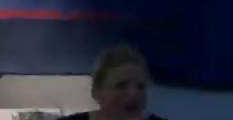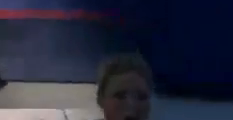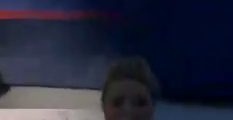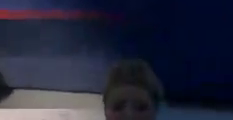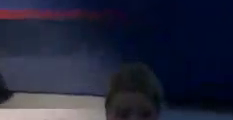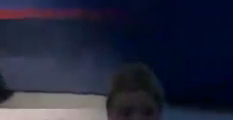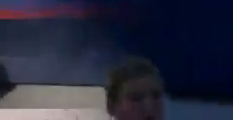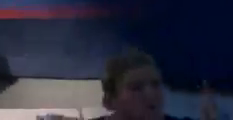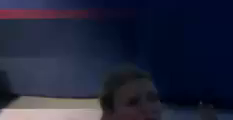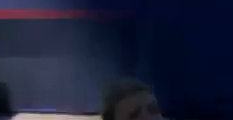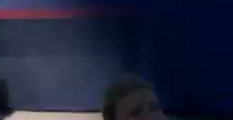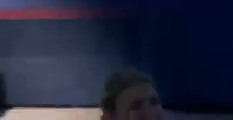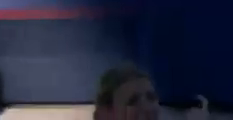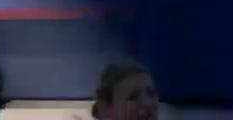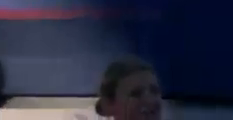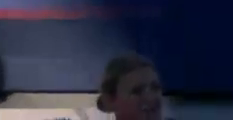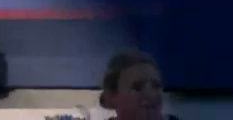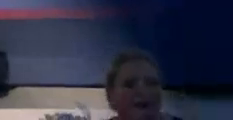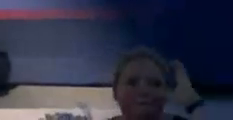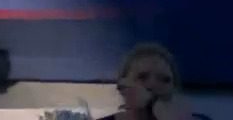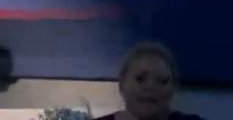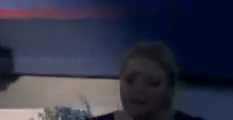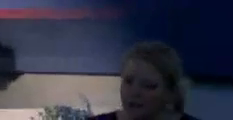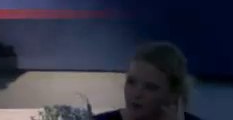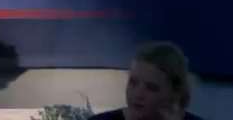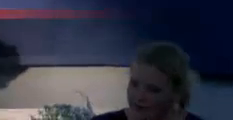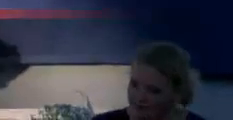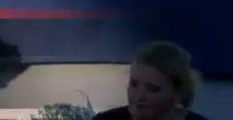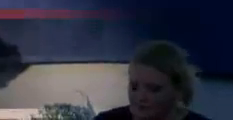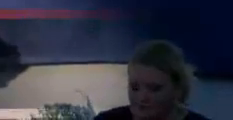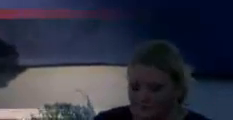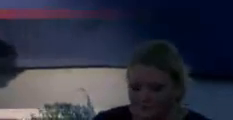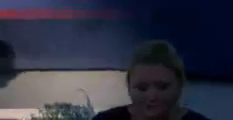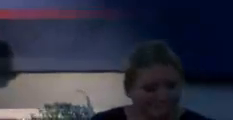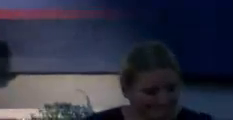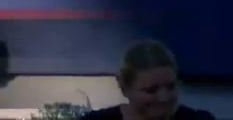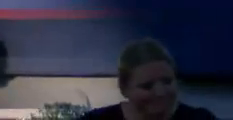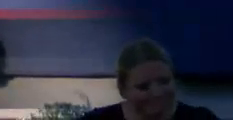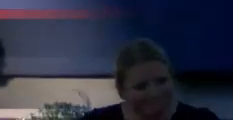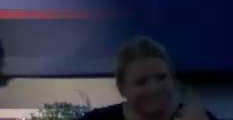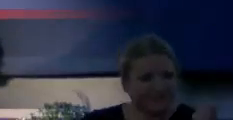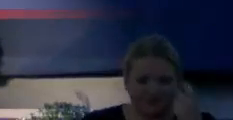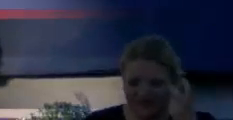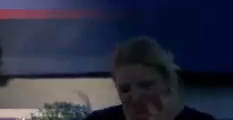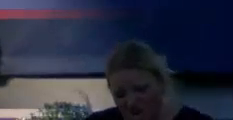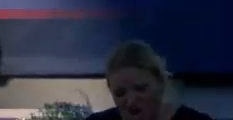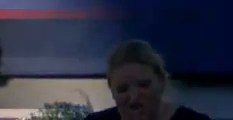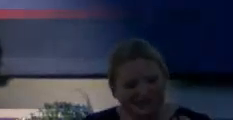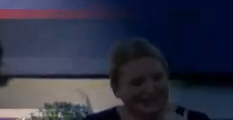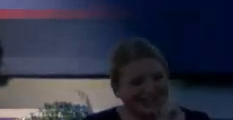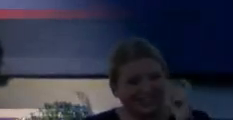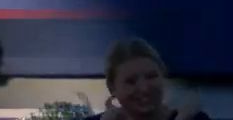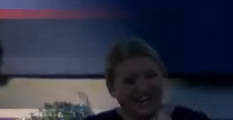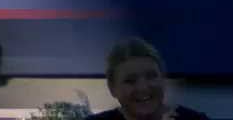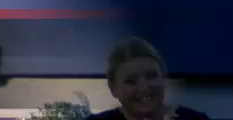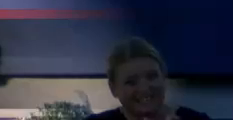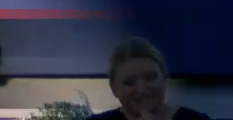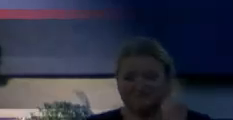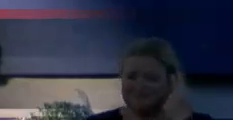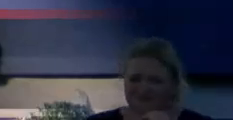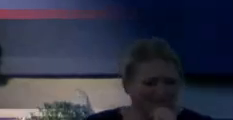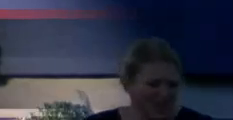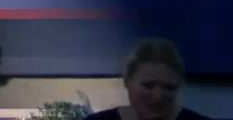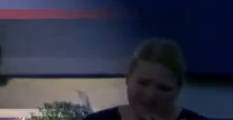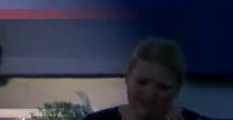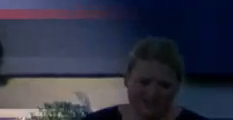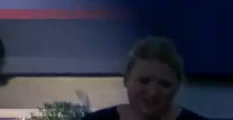embrace change, we miss out on the opportunity for growth. Embracing something as difficult as change often is not easy.